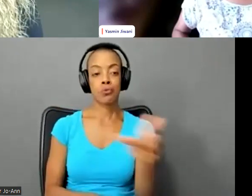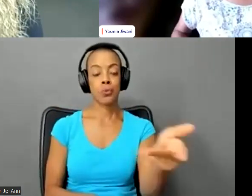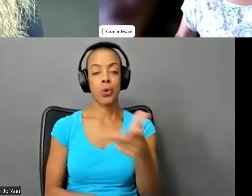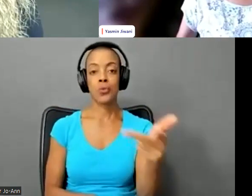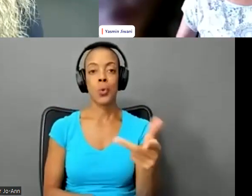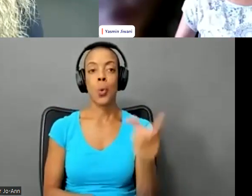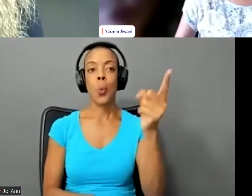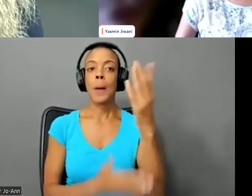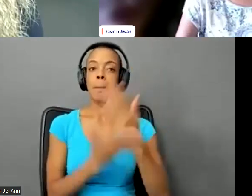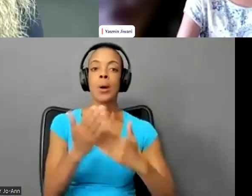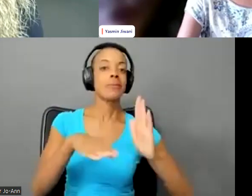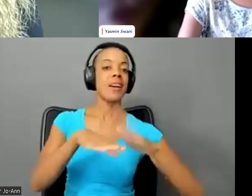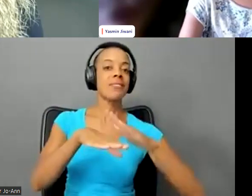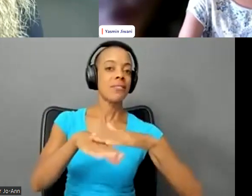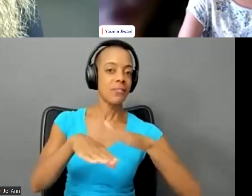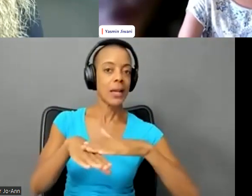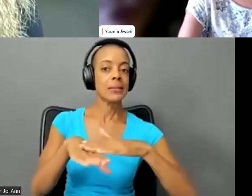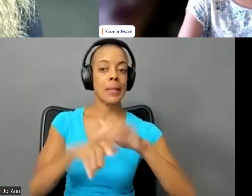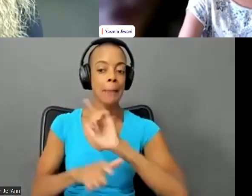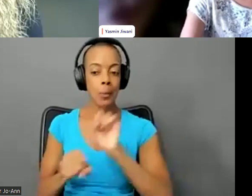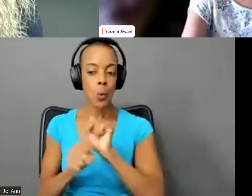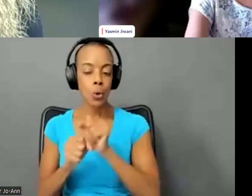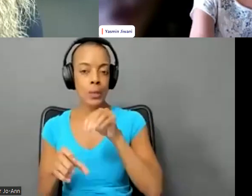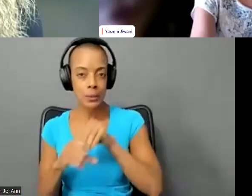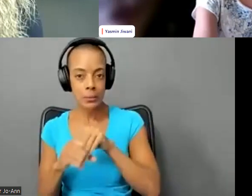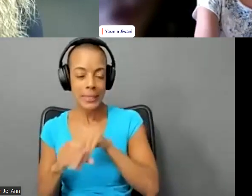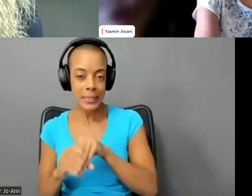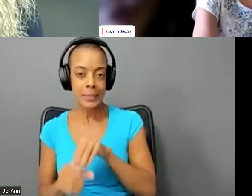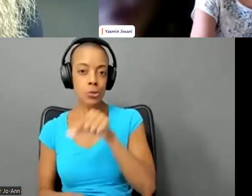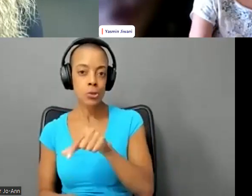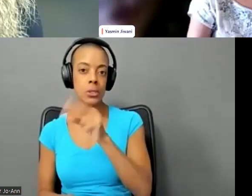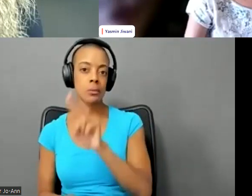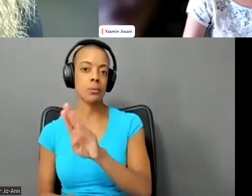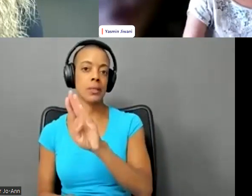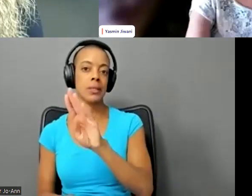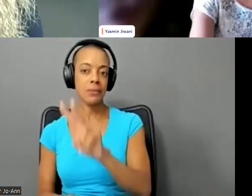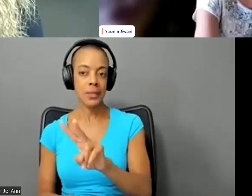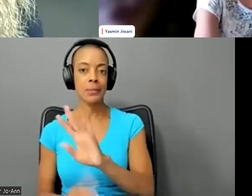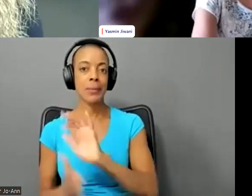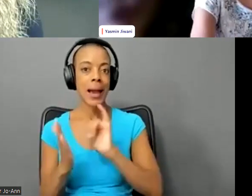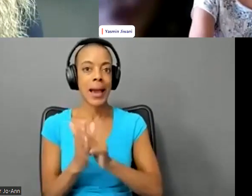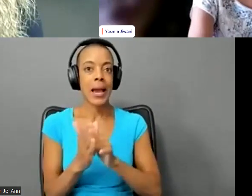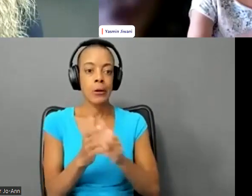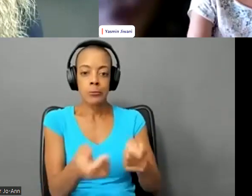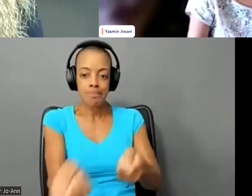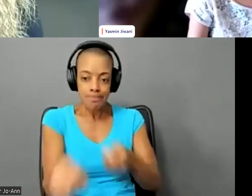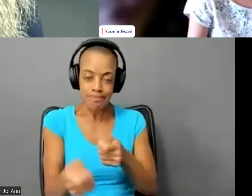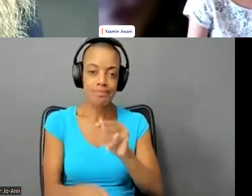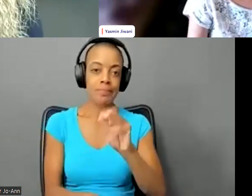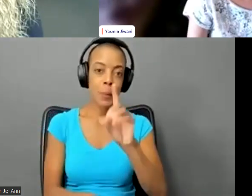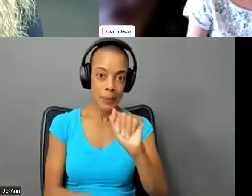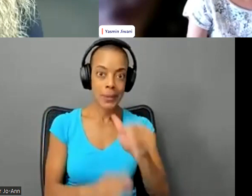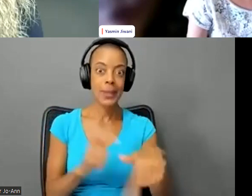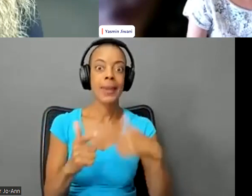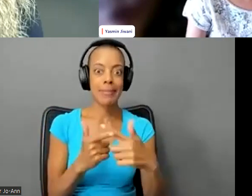the GBV sector, something they could walk away with from this webinar in terms of how to engage media. And then we'll move into the Q&A, and I see lots